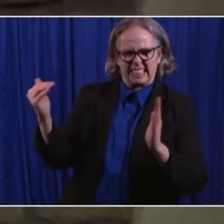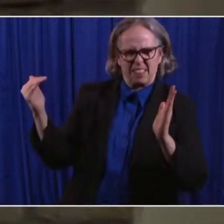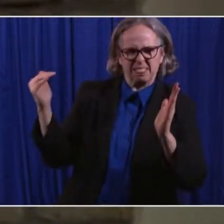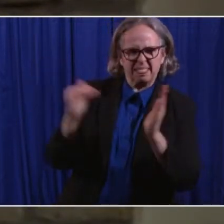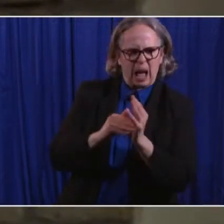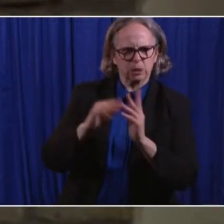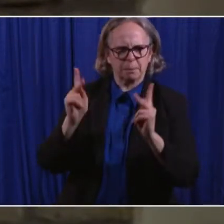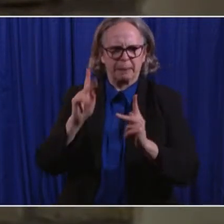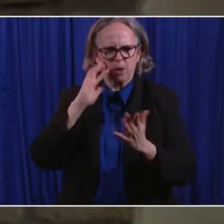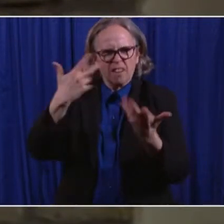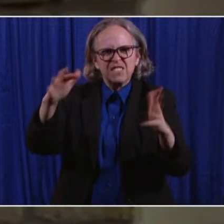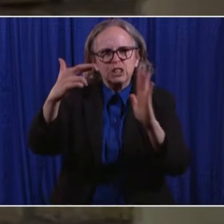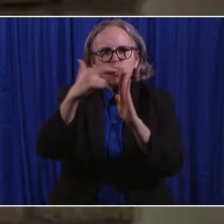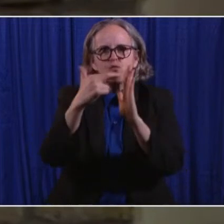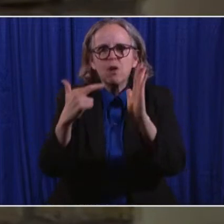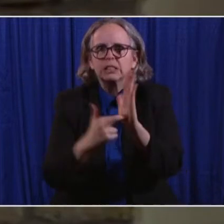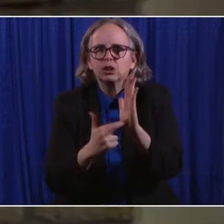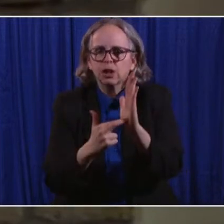at the site.